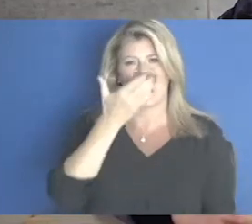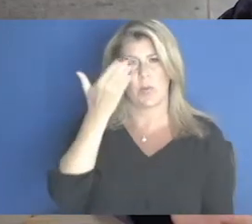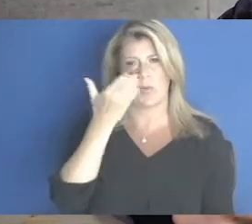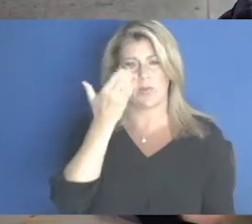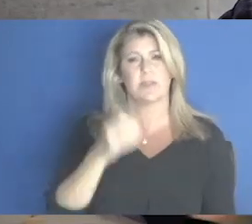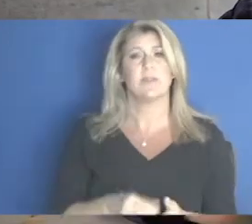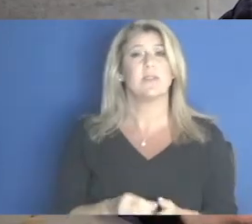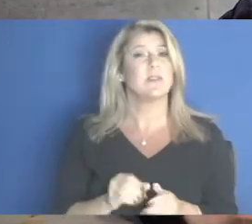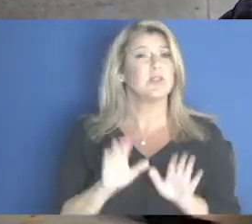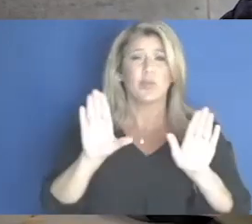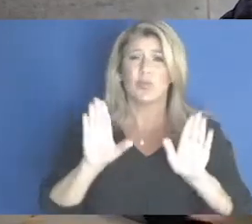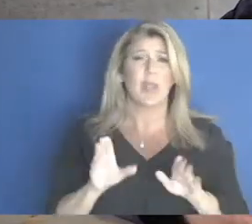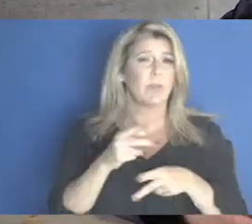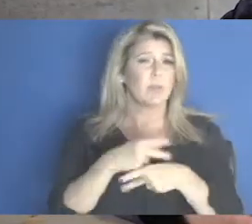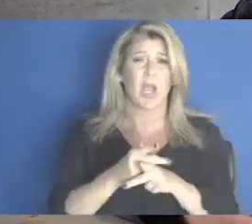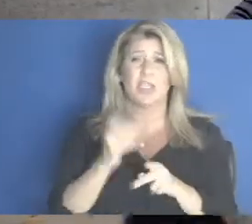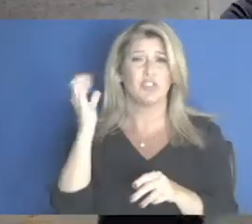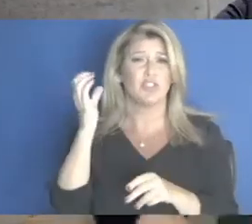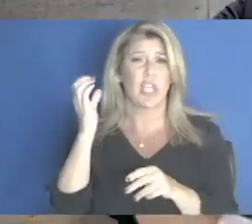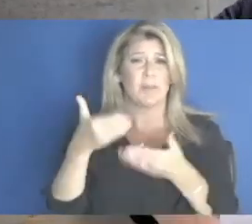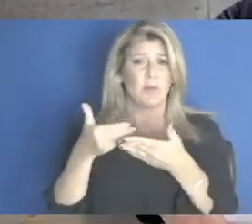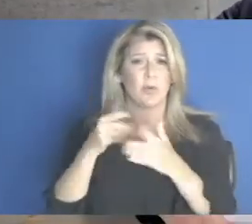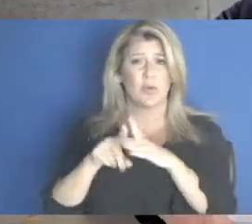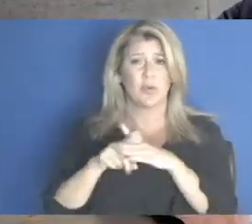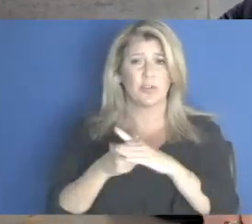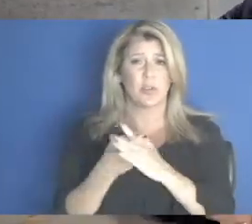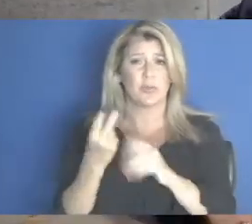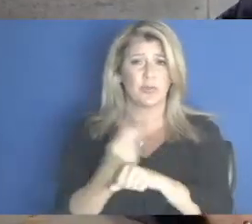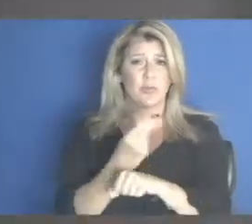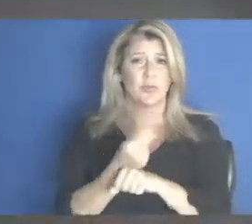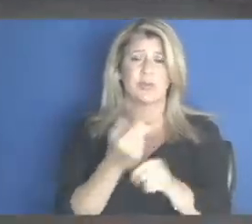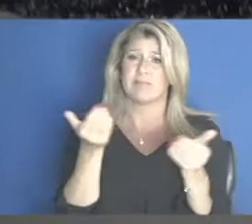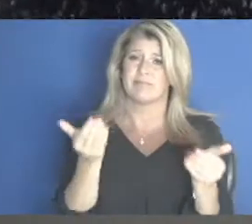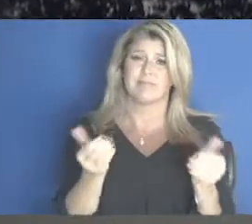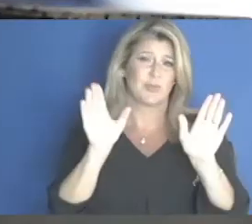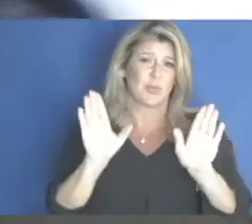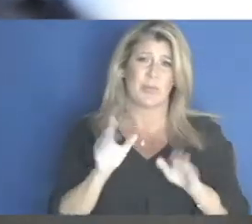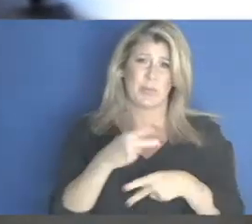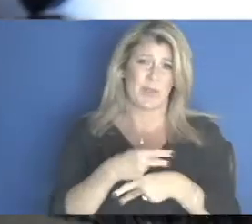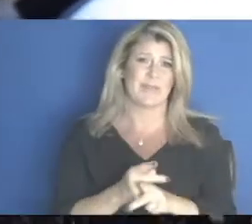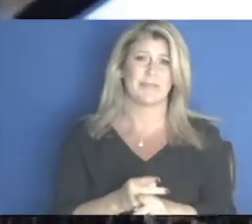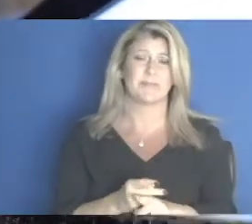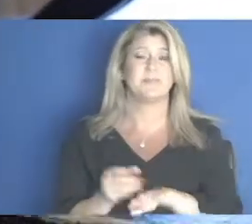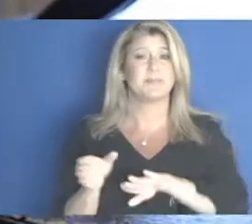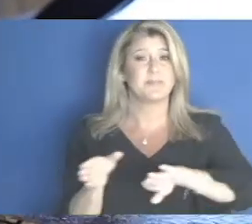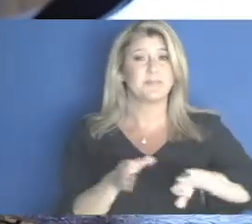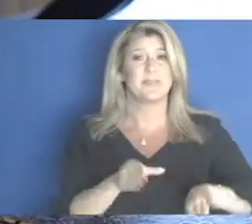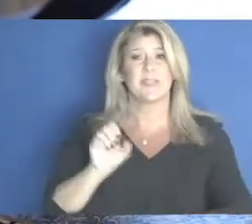before use, and that is Boss. Let's move to Slick Stick.